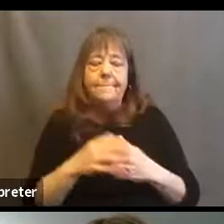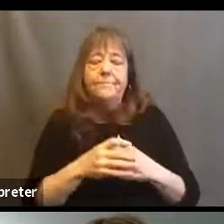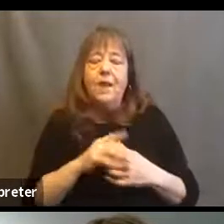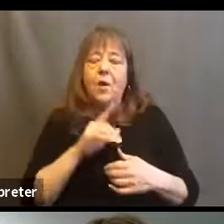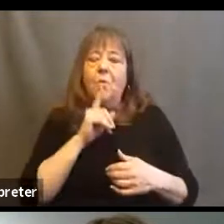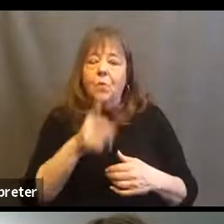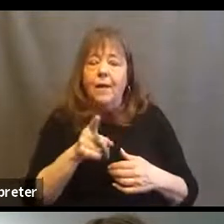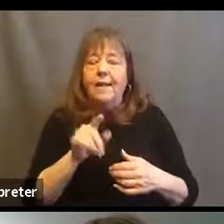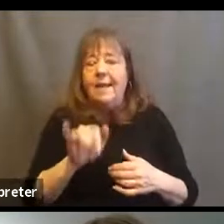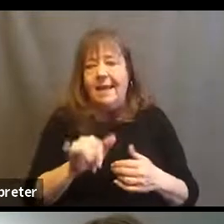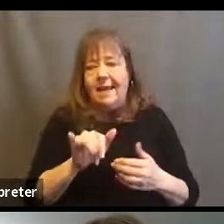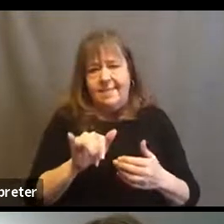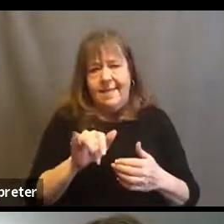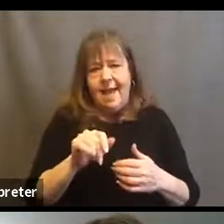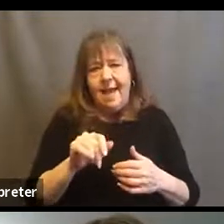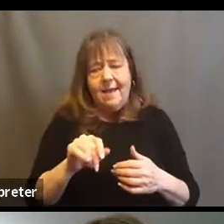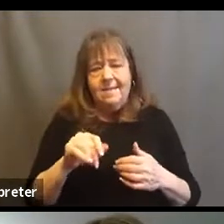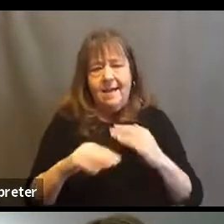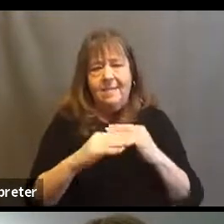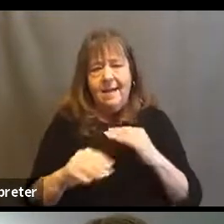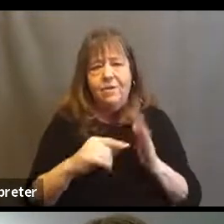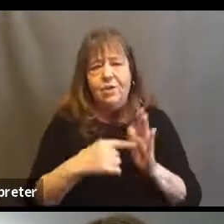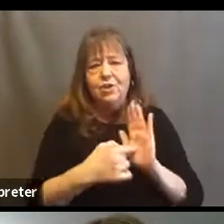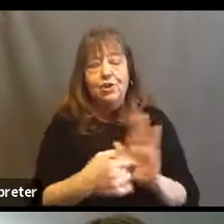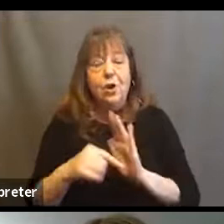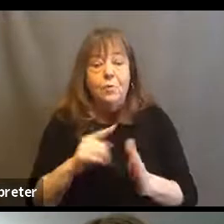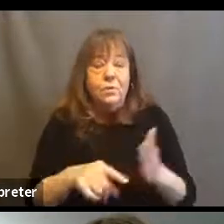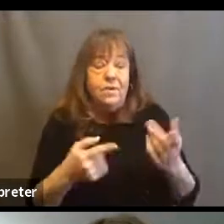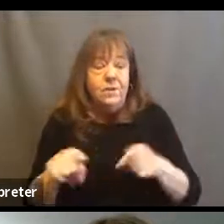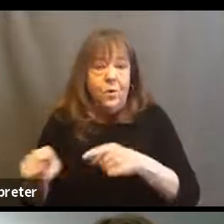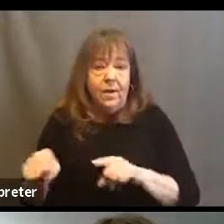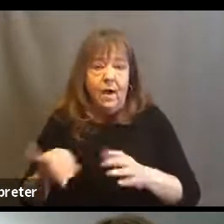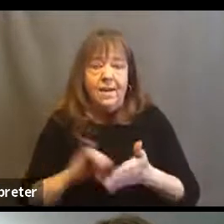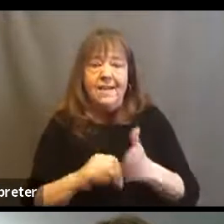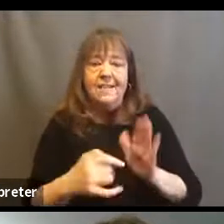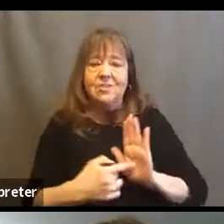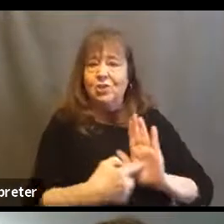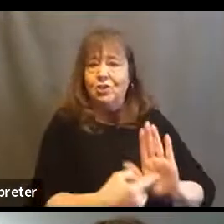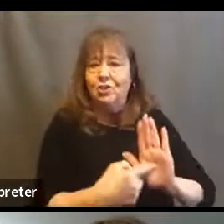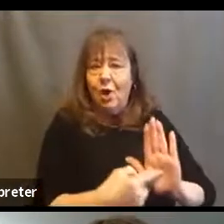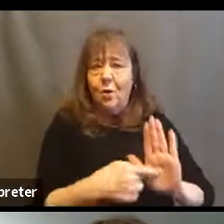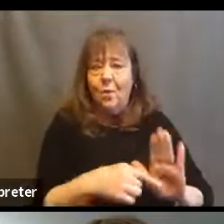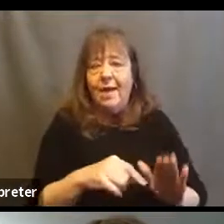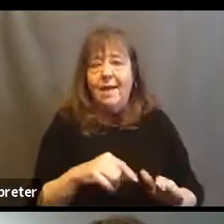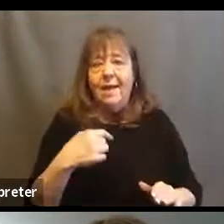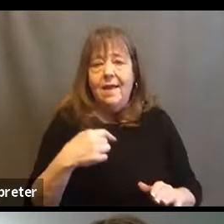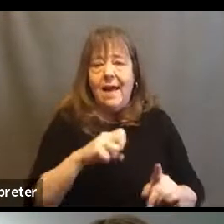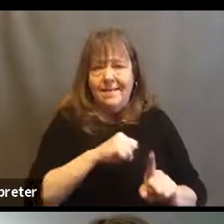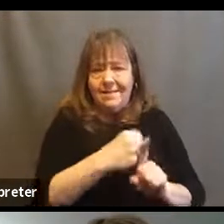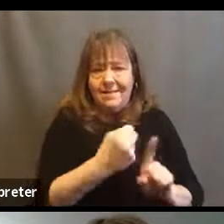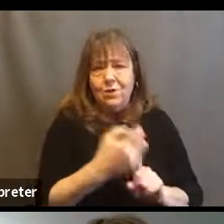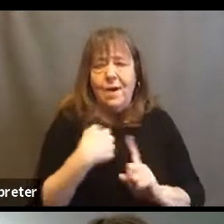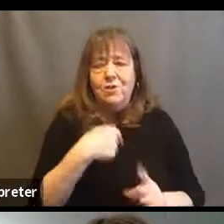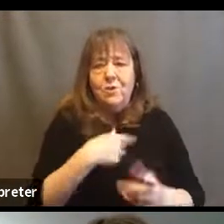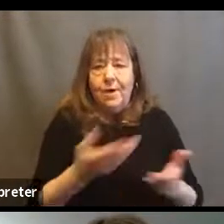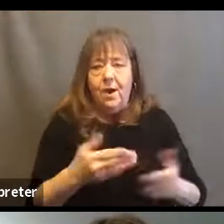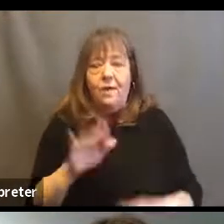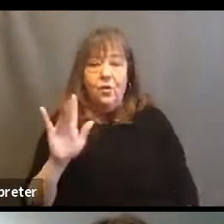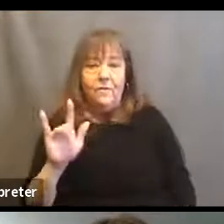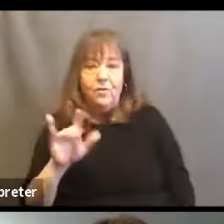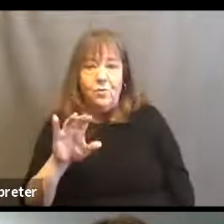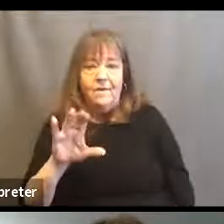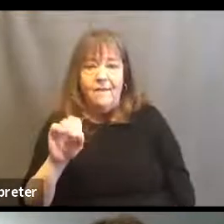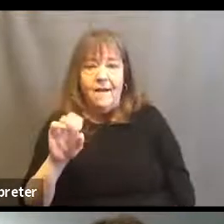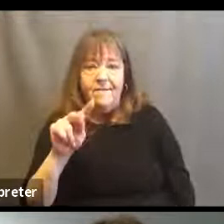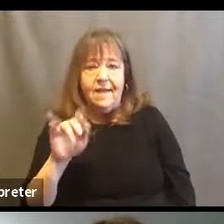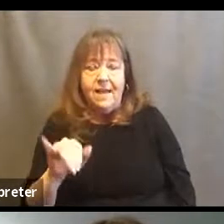of what's going on in our 2-county health district area. That's what our color system addresses. Then you have the 25-county area where you have the